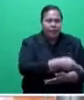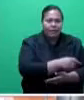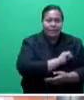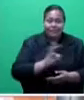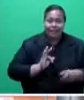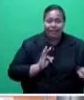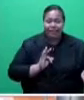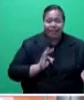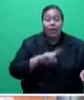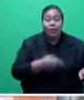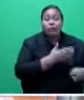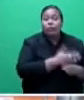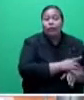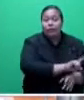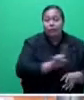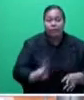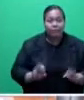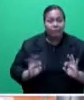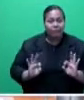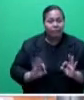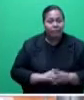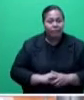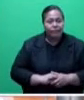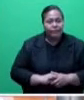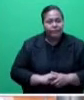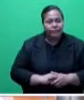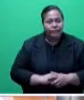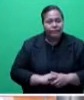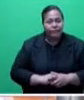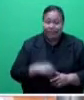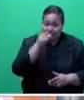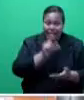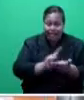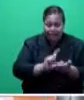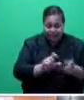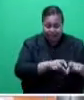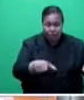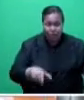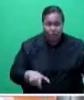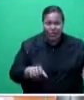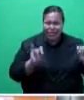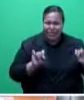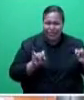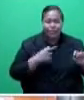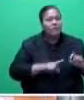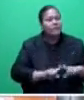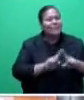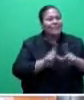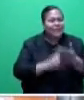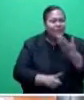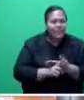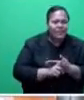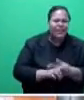prevented them from providing the work in the first place. Though this matter may be clarified by the courts if a case arises, such